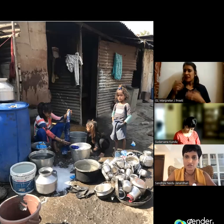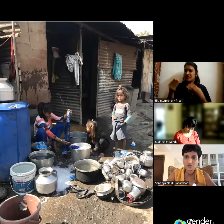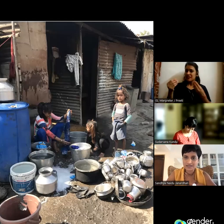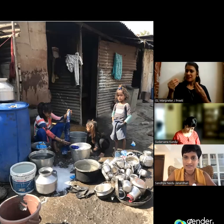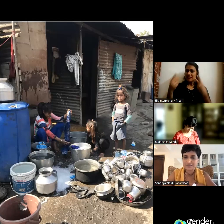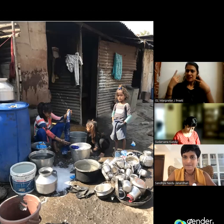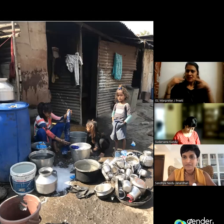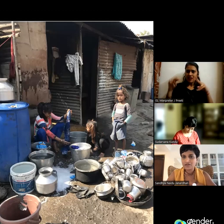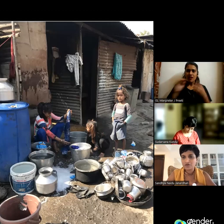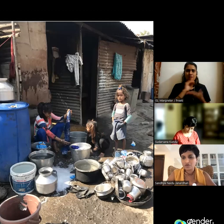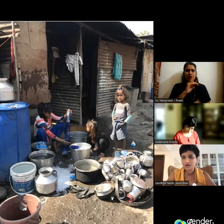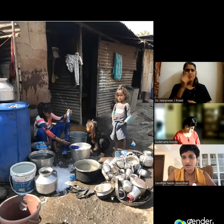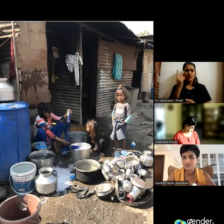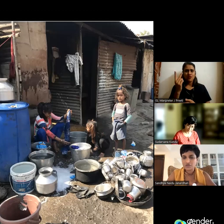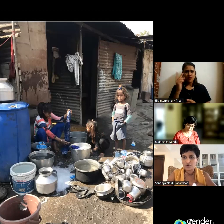and there are two kids,